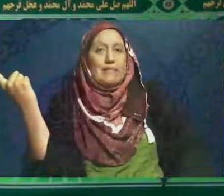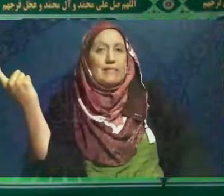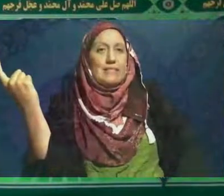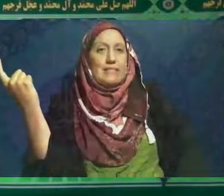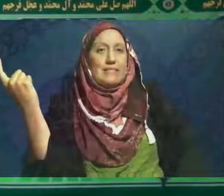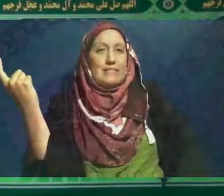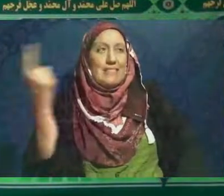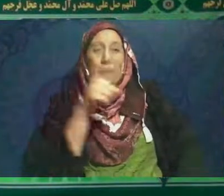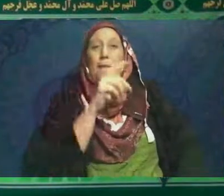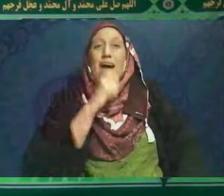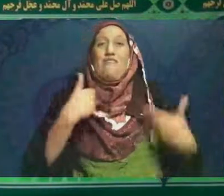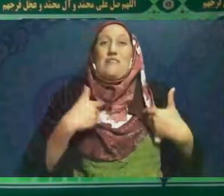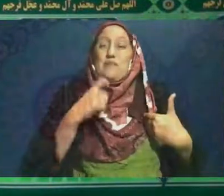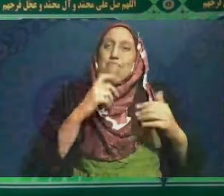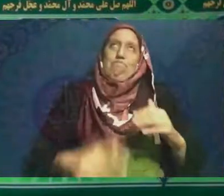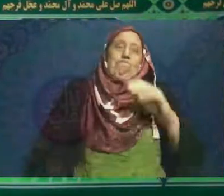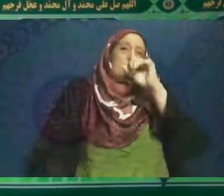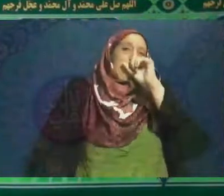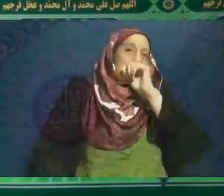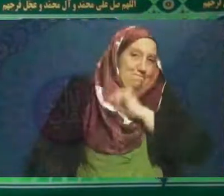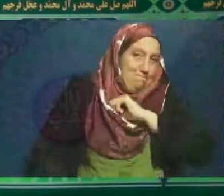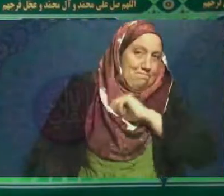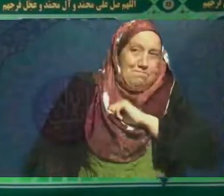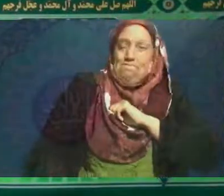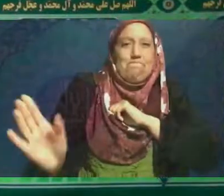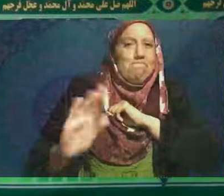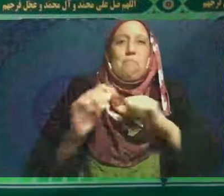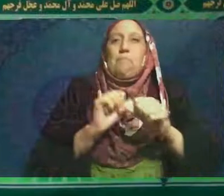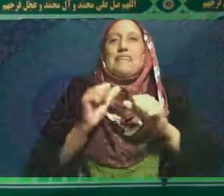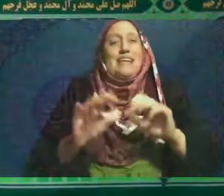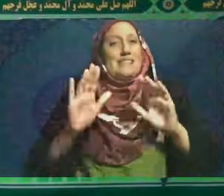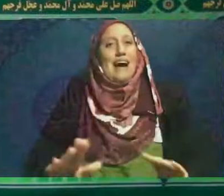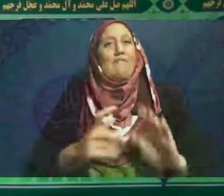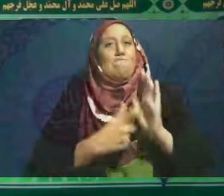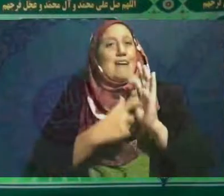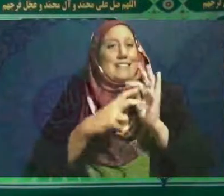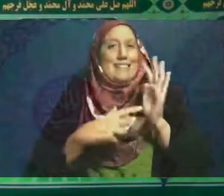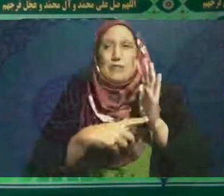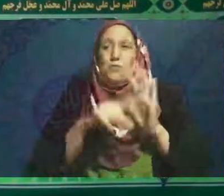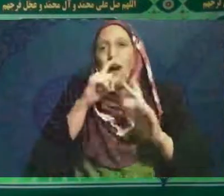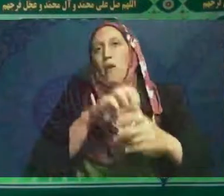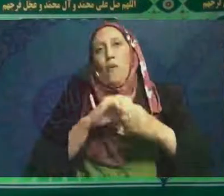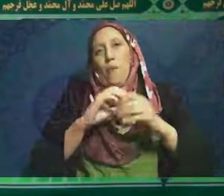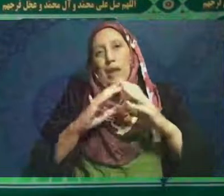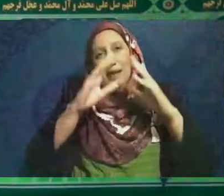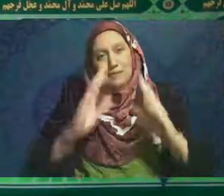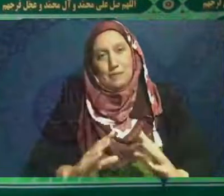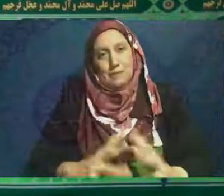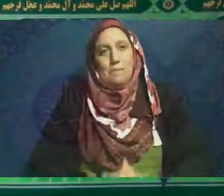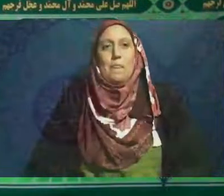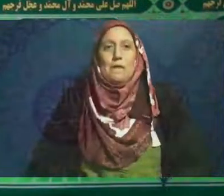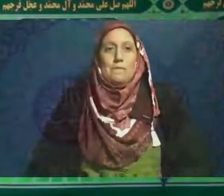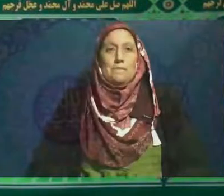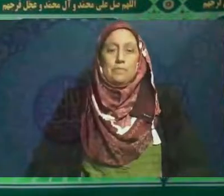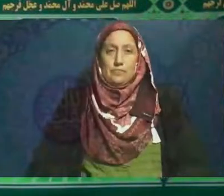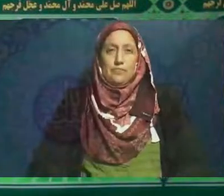tenant. What happens, the normal fashion is this, that I need to put my utmost efforts, come up with some fund and